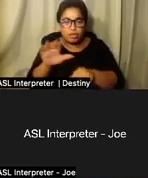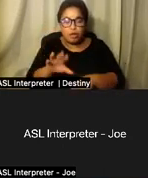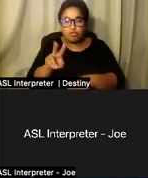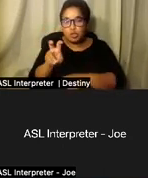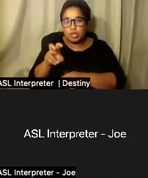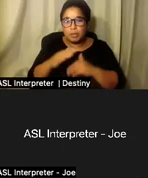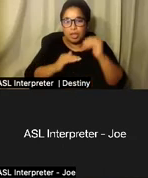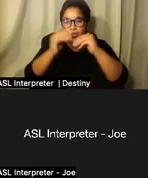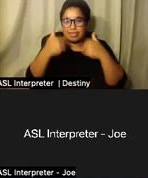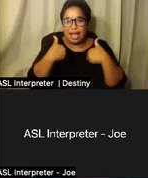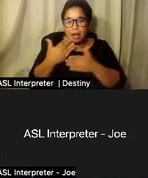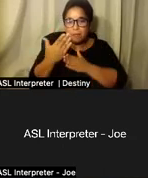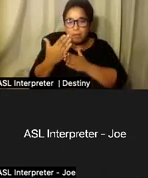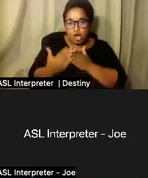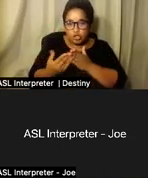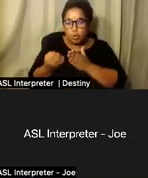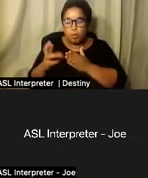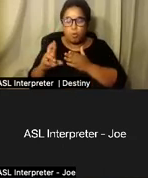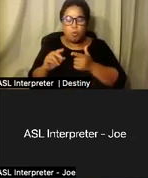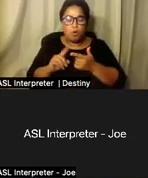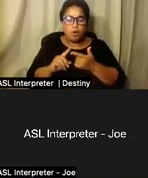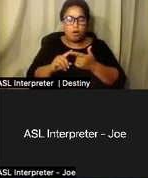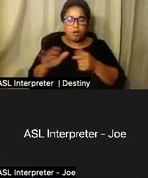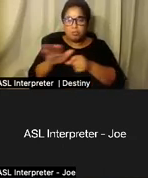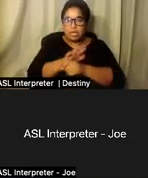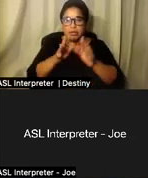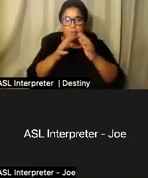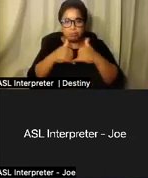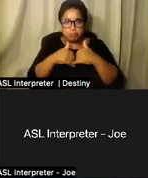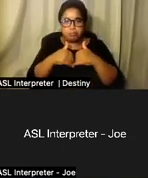that had a partial or complete collapse.